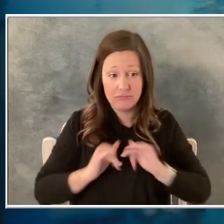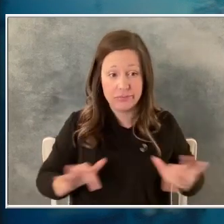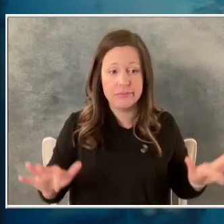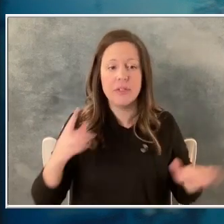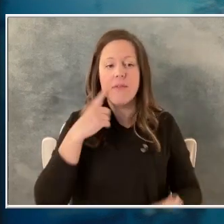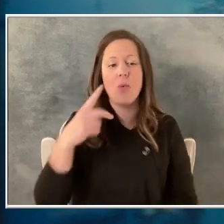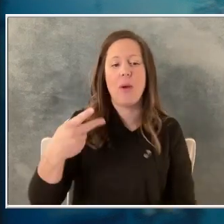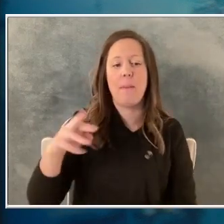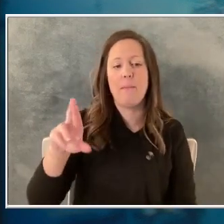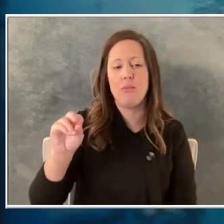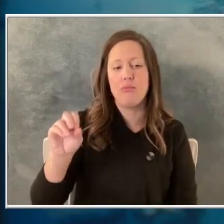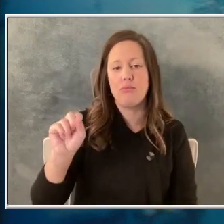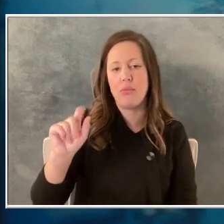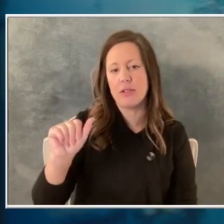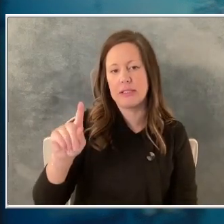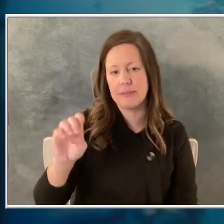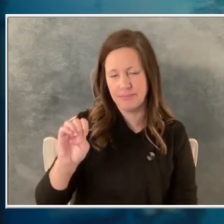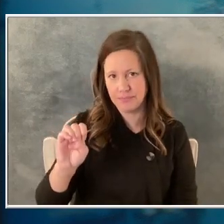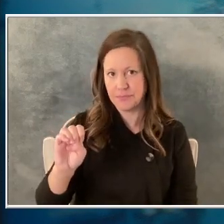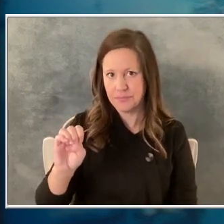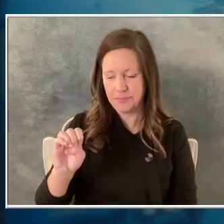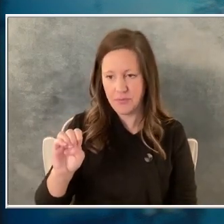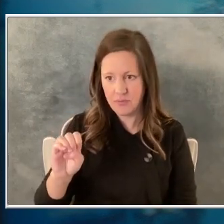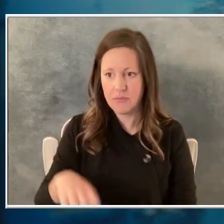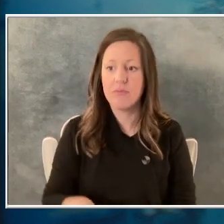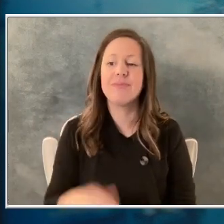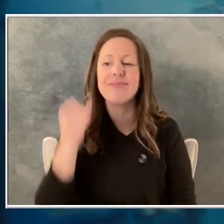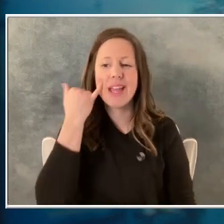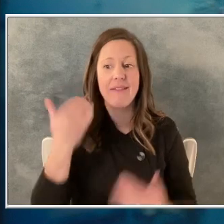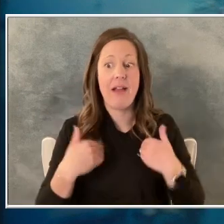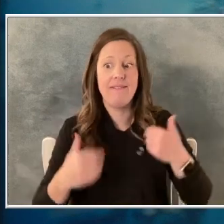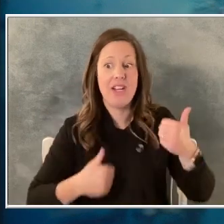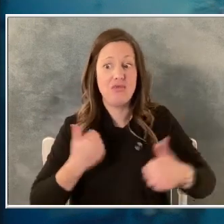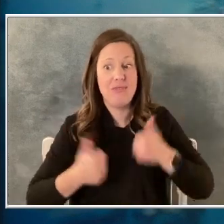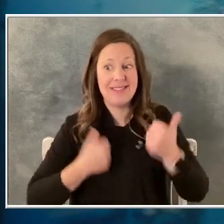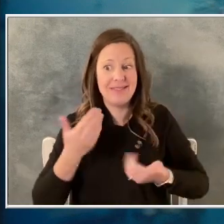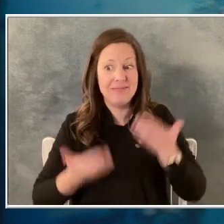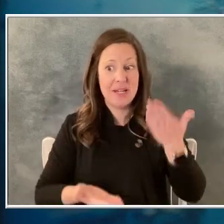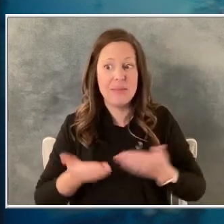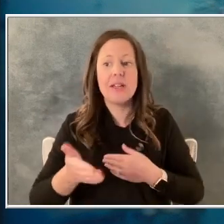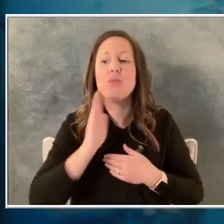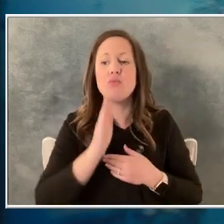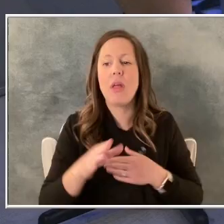who's newly diagnosed with prostate cancer and has aggressive features, we will get a PSMA PET scan to see if it's